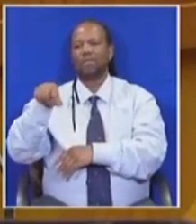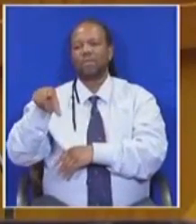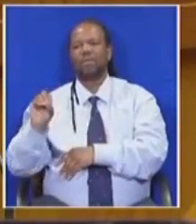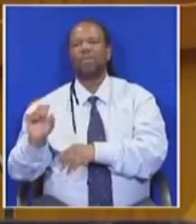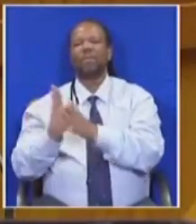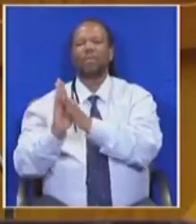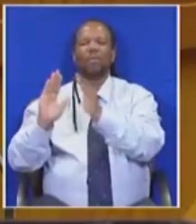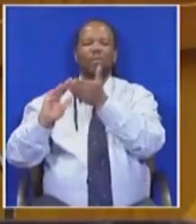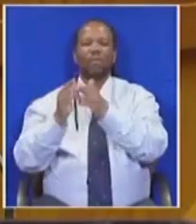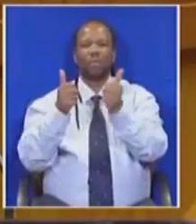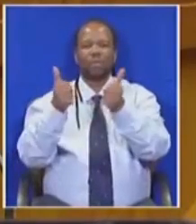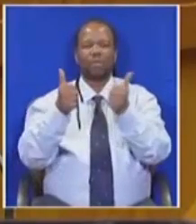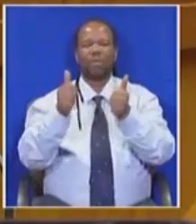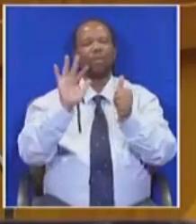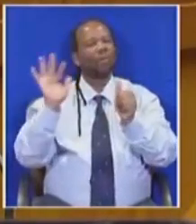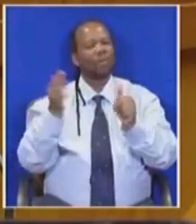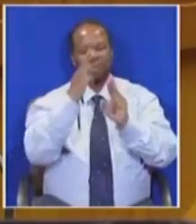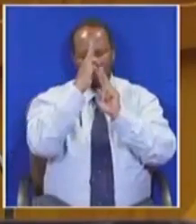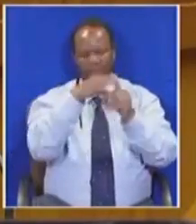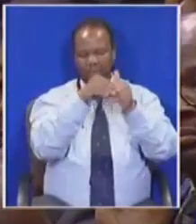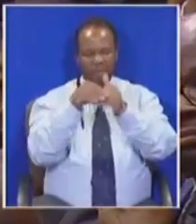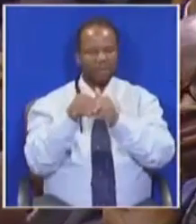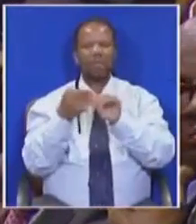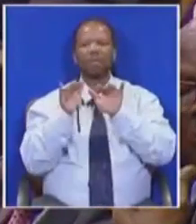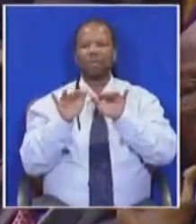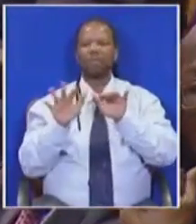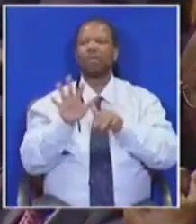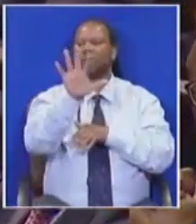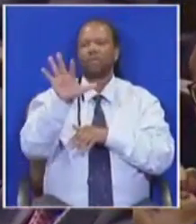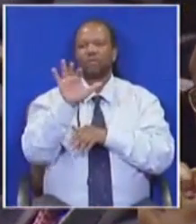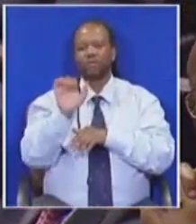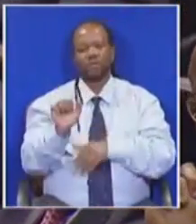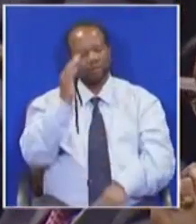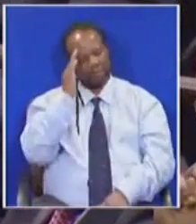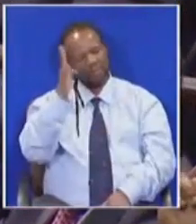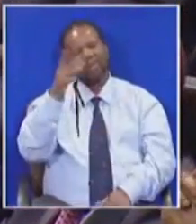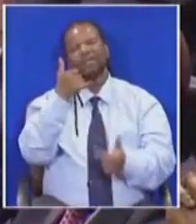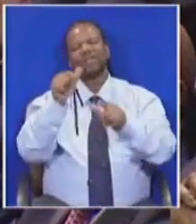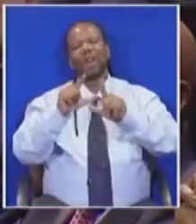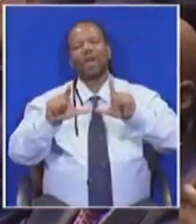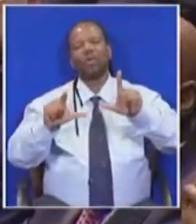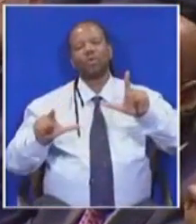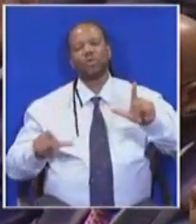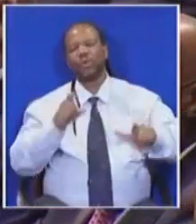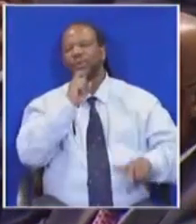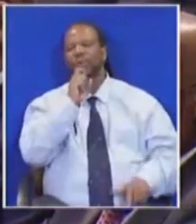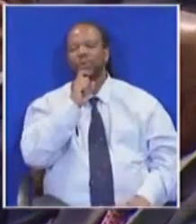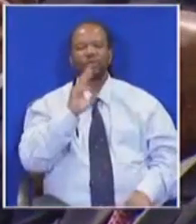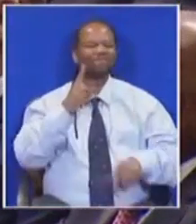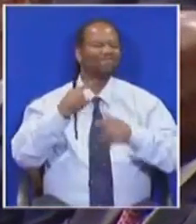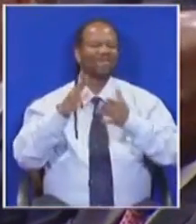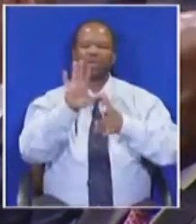leaders, honorable members, fellow South Africans, Molweni, Sanbonani,